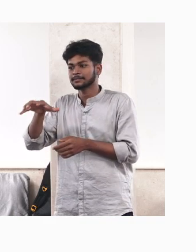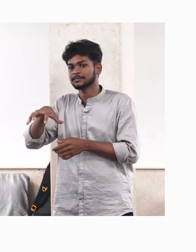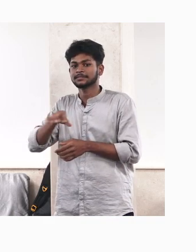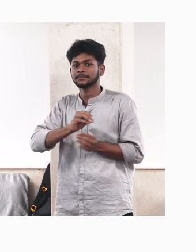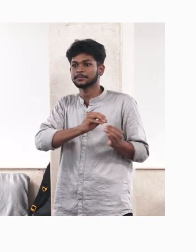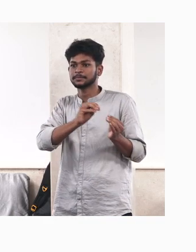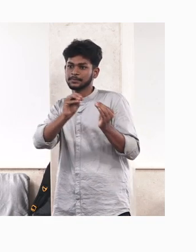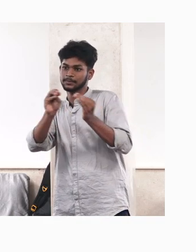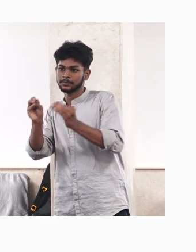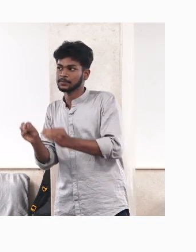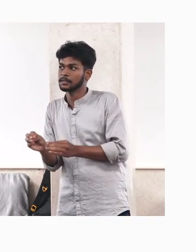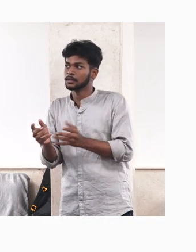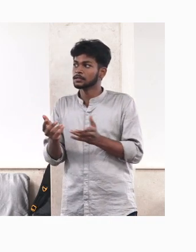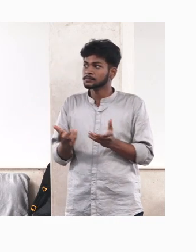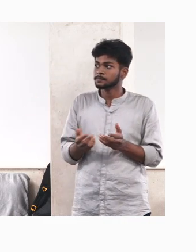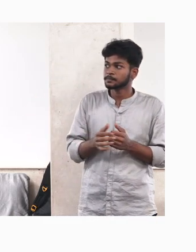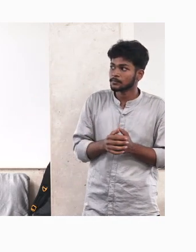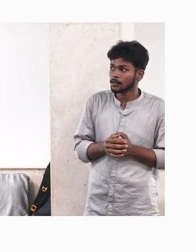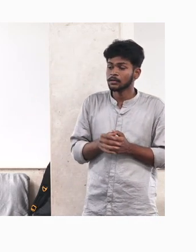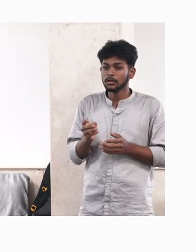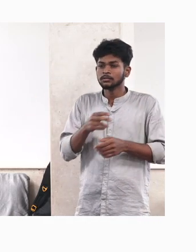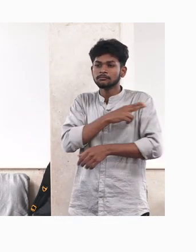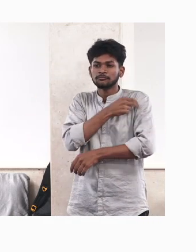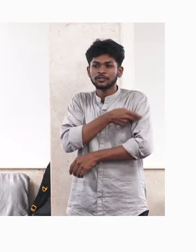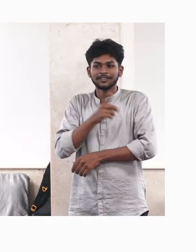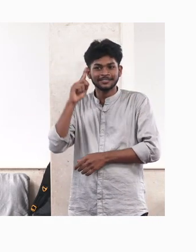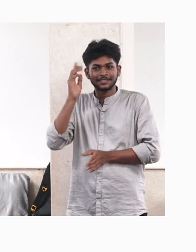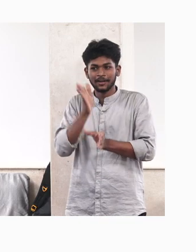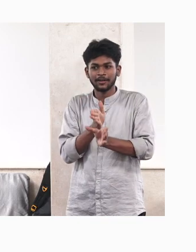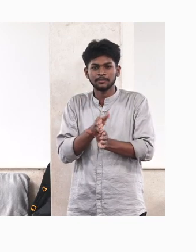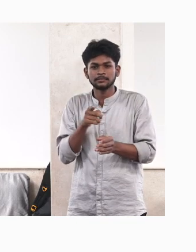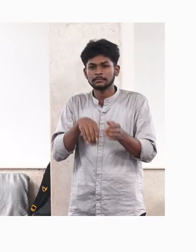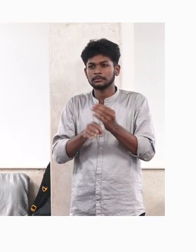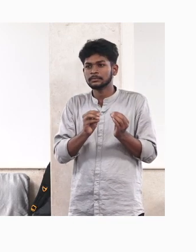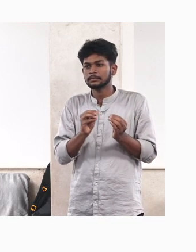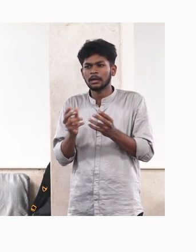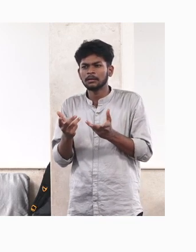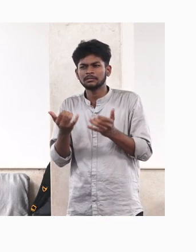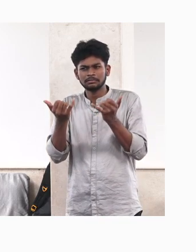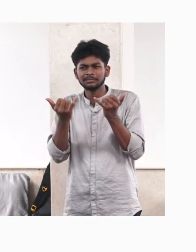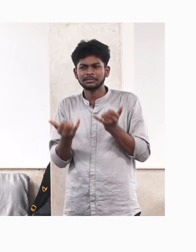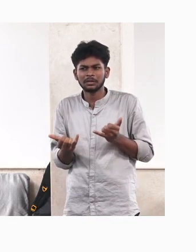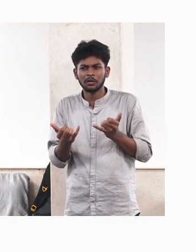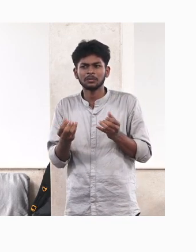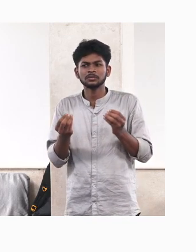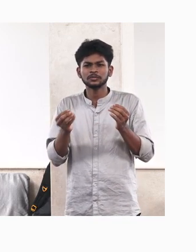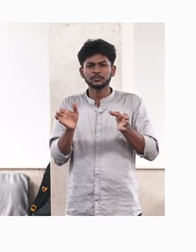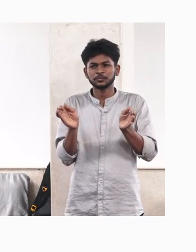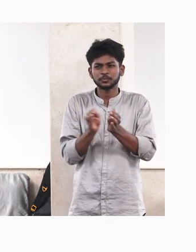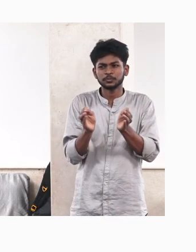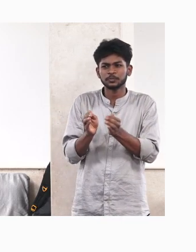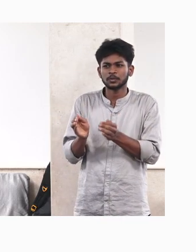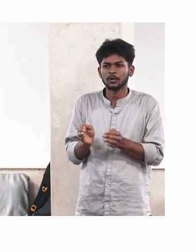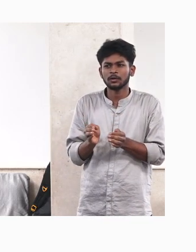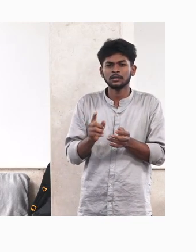close completely the psychiatric hospital, as we did in Italy, but now they have just very small,